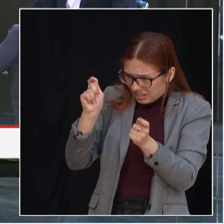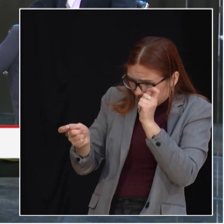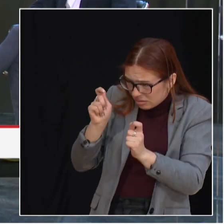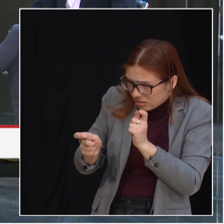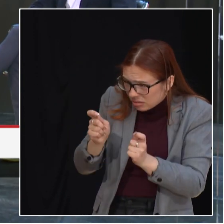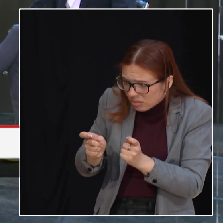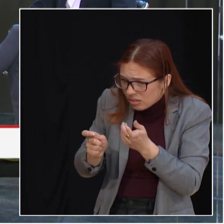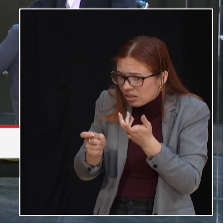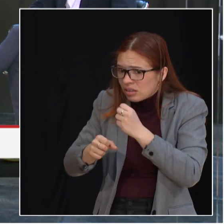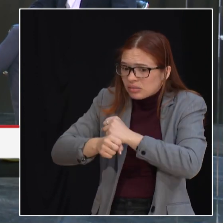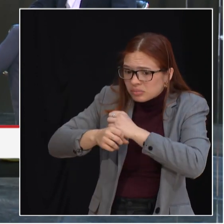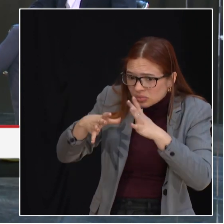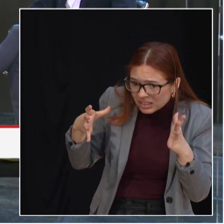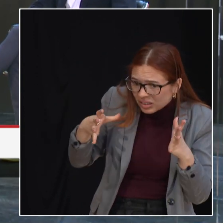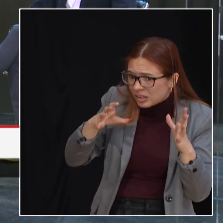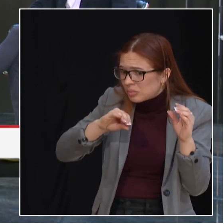and relocating here to DC?